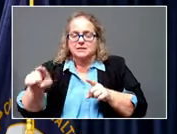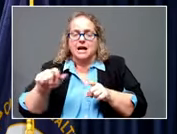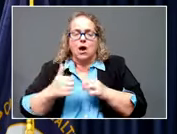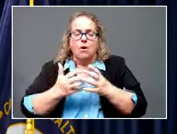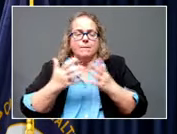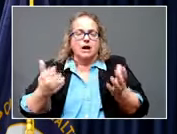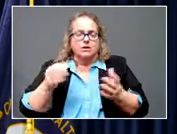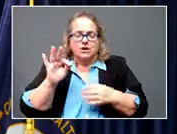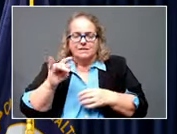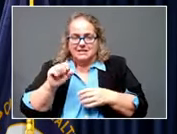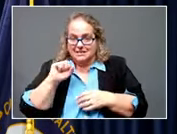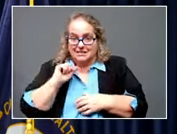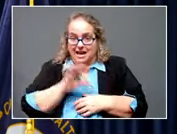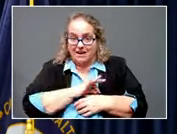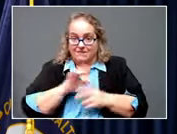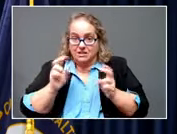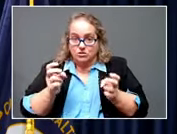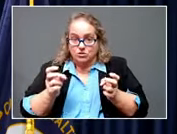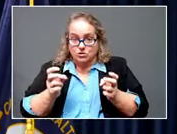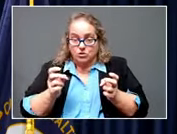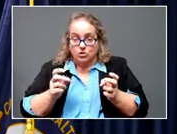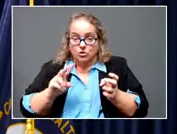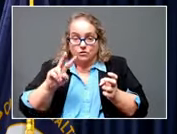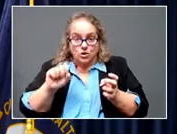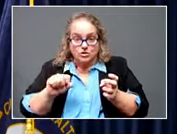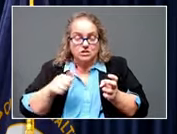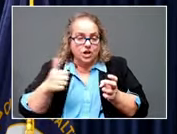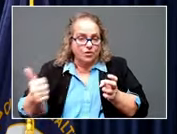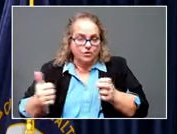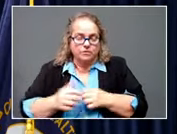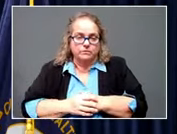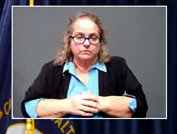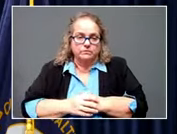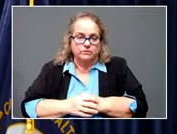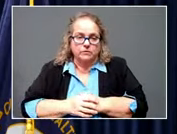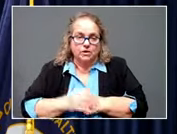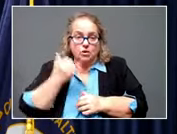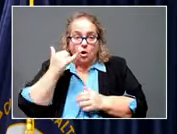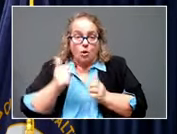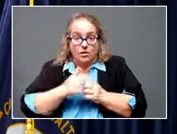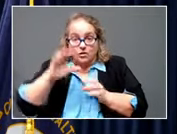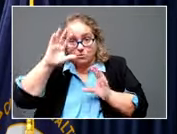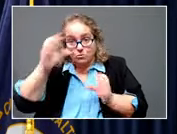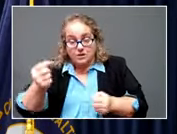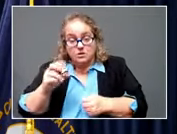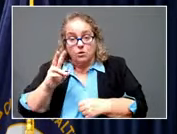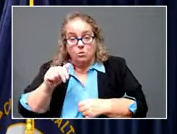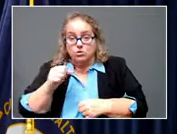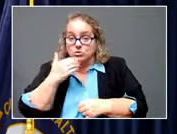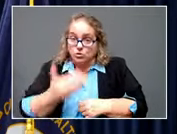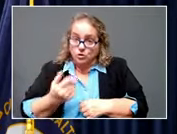staff issue versus others. The call with the president was a good one.